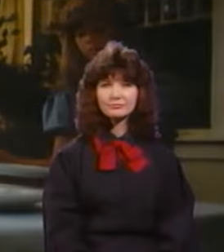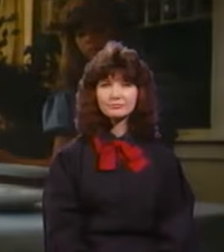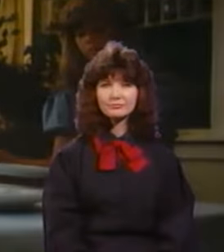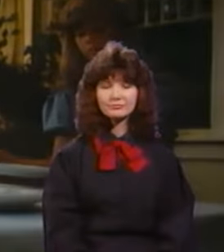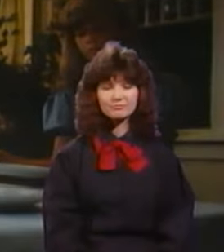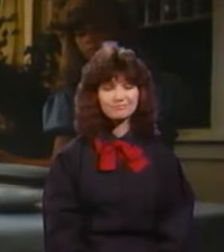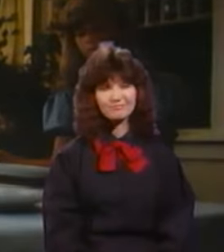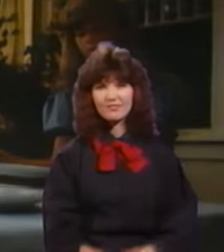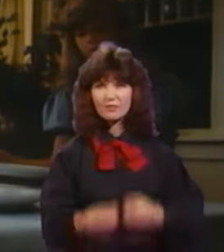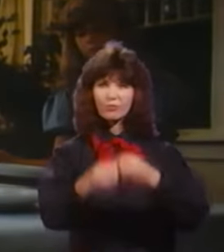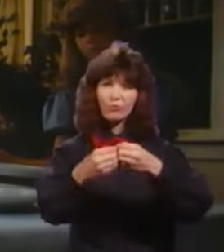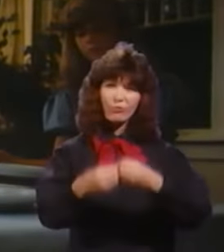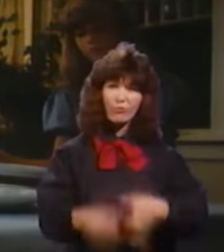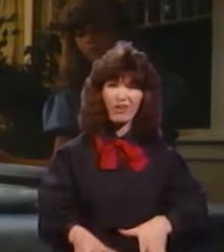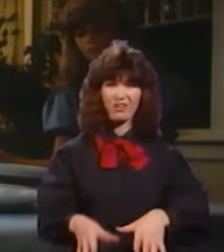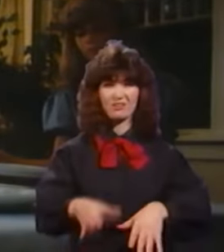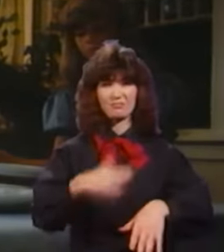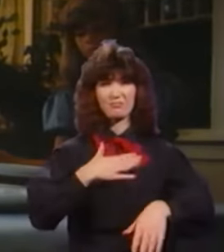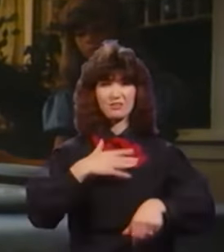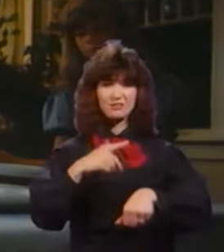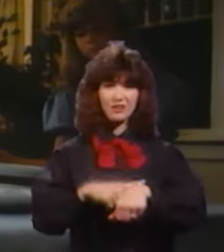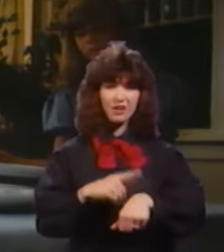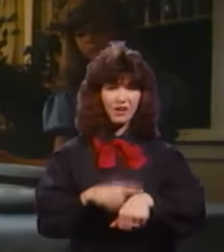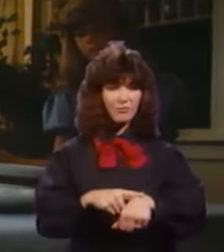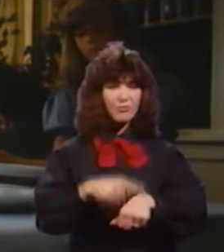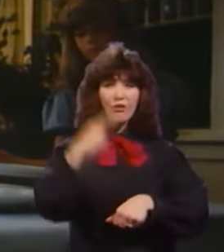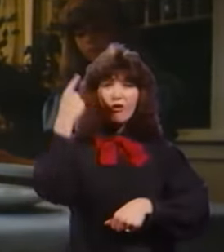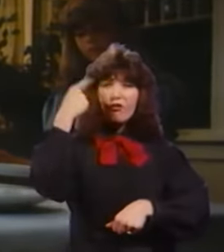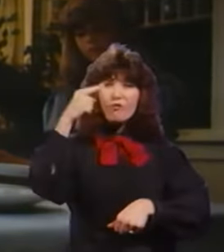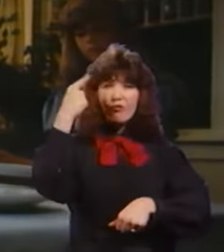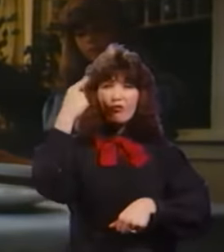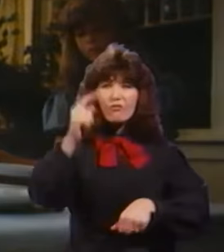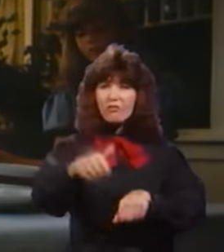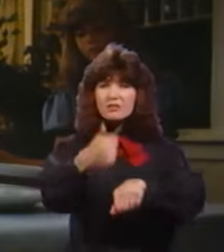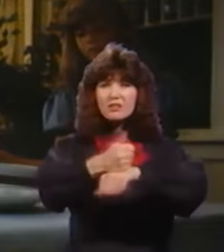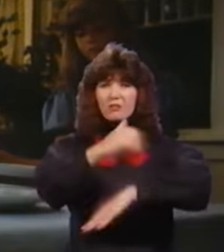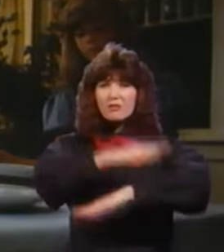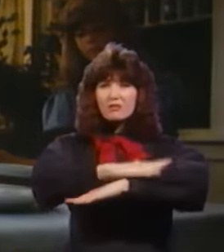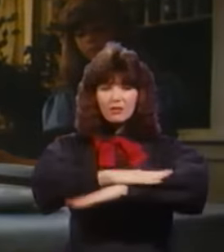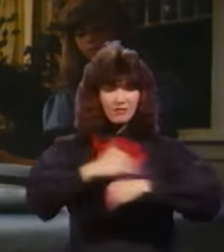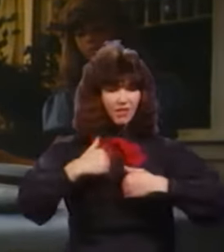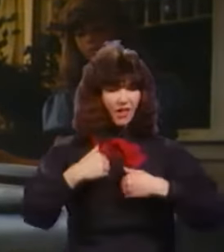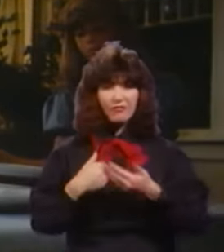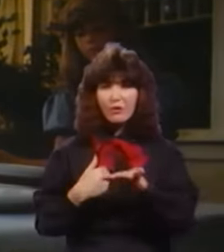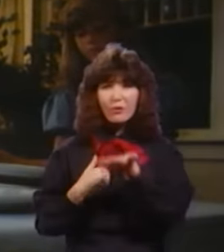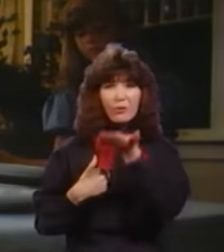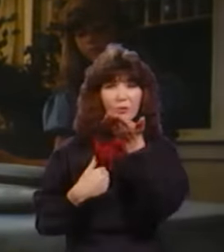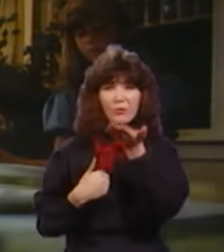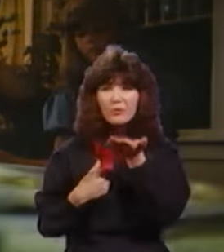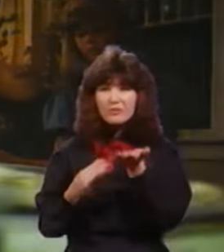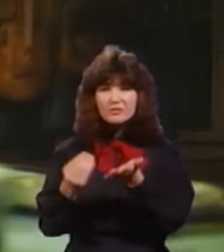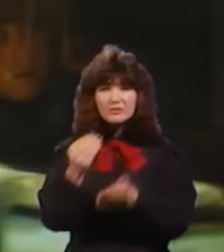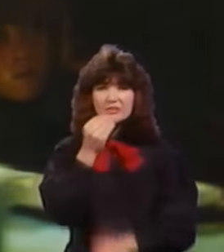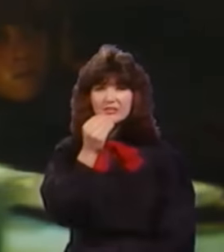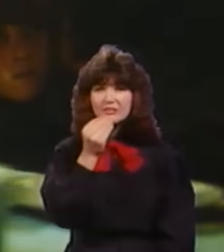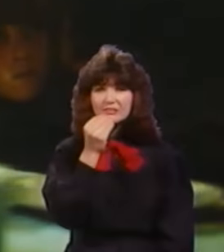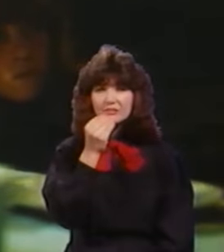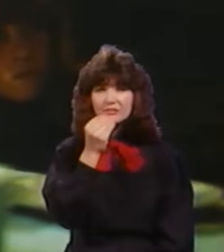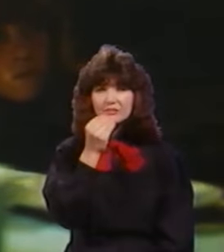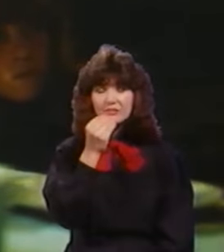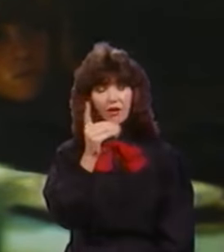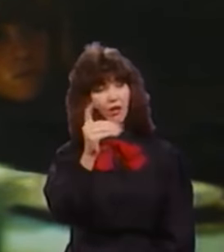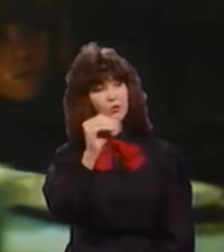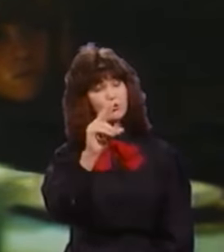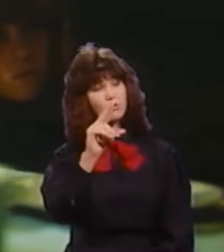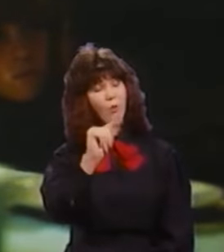This is a waste of time. Why should I set the table when we don't have anything to eat? Dorothy, is